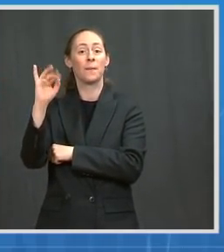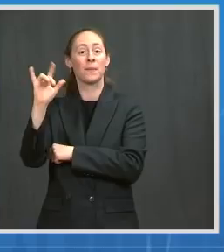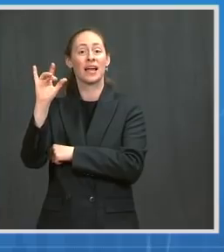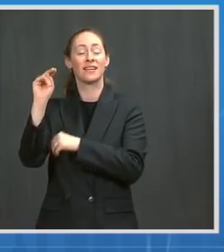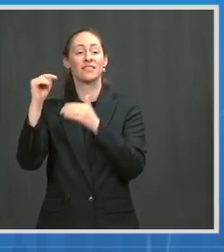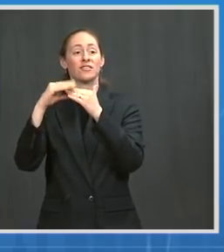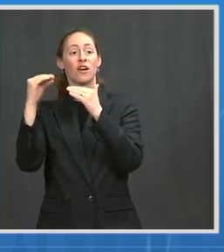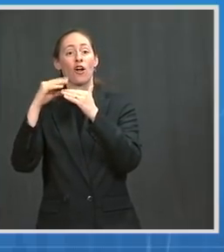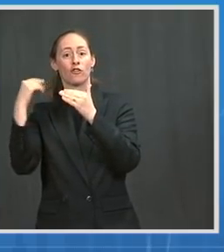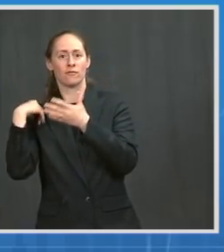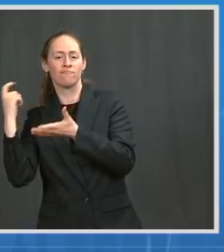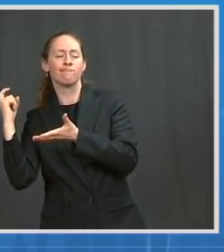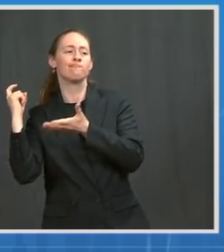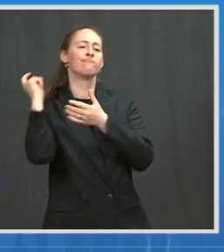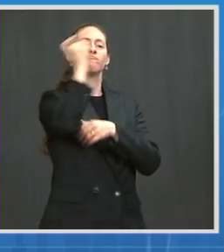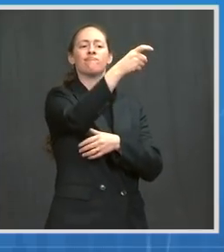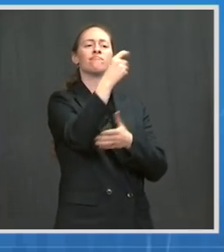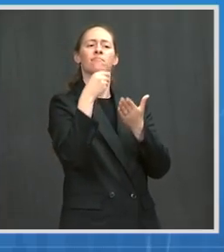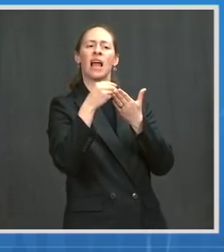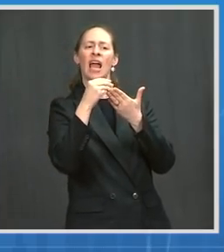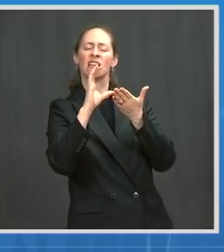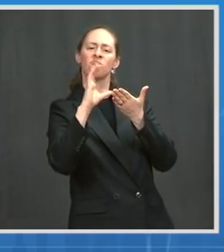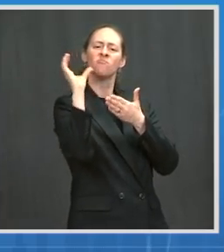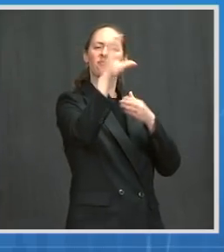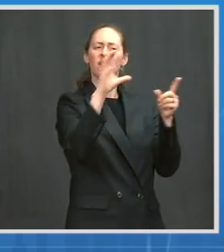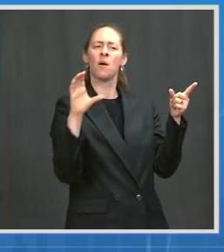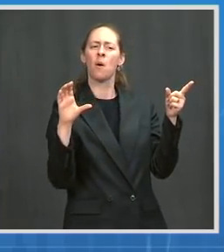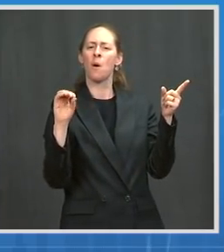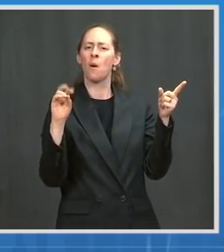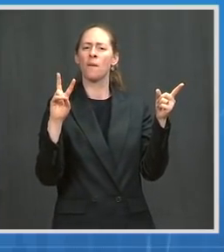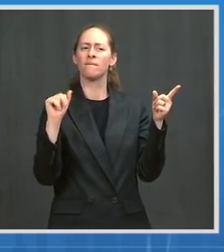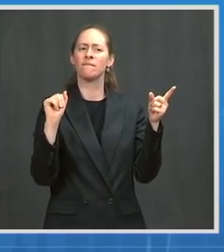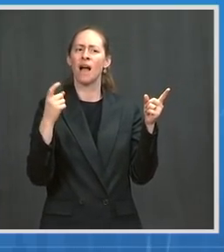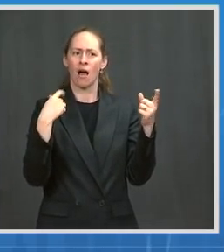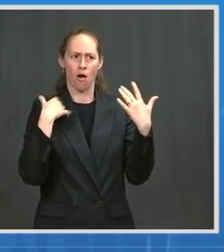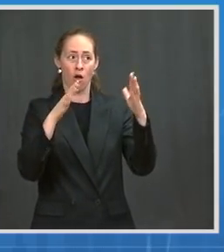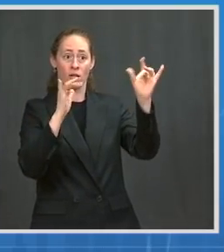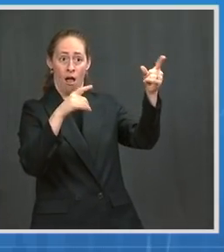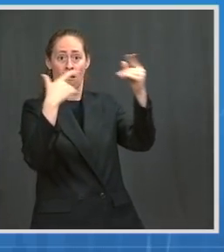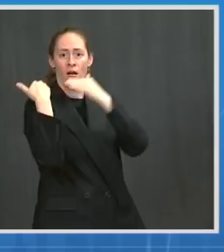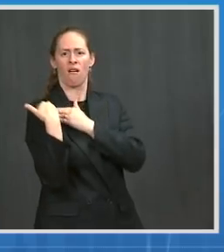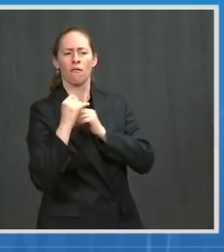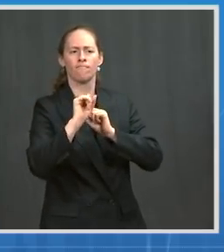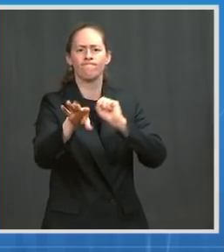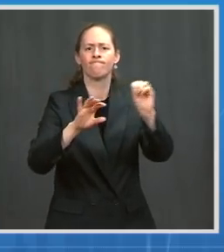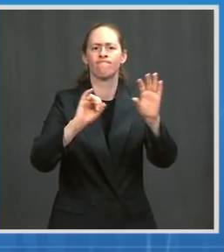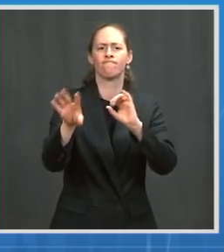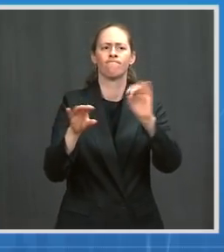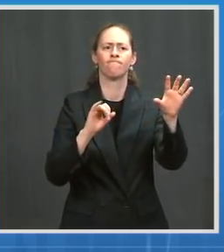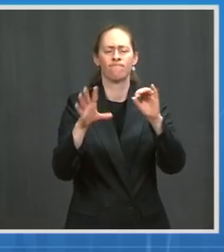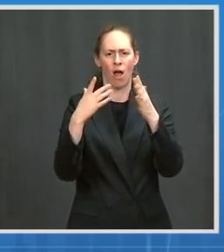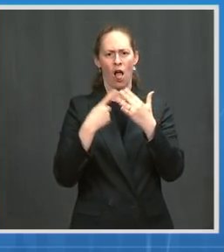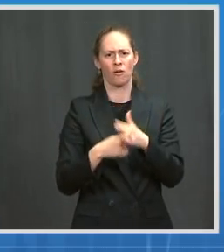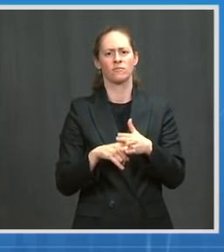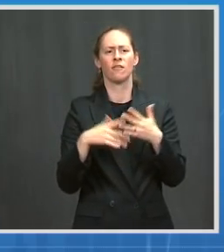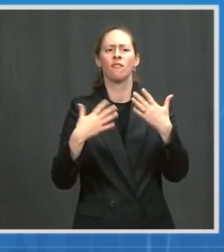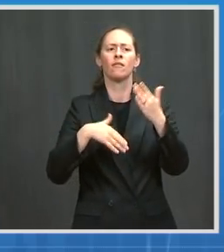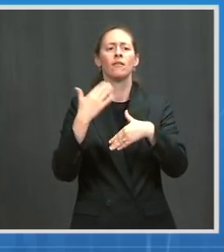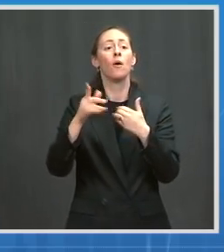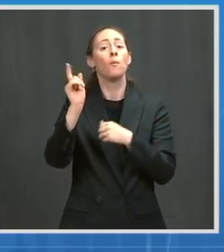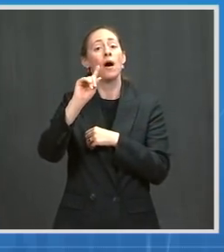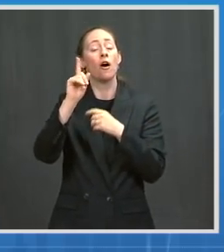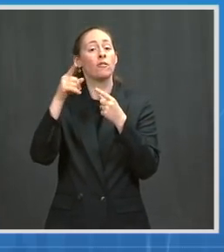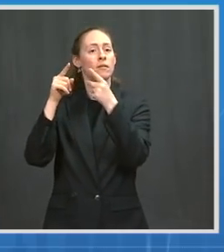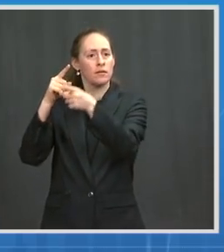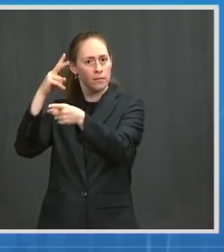the world. We've already started shipping doses. On Tuesday, doses landed in Mexico,